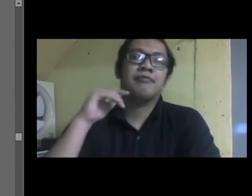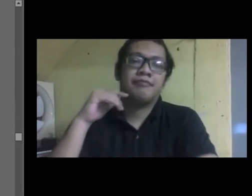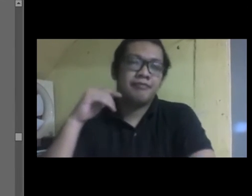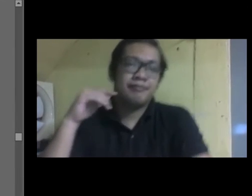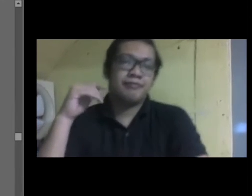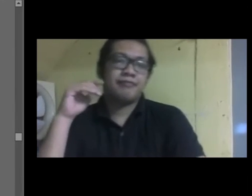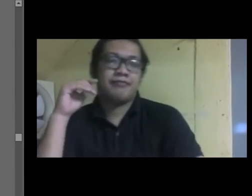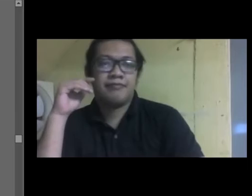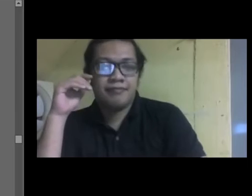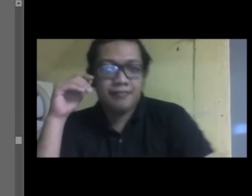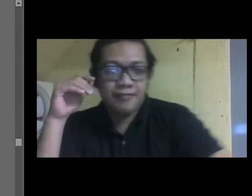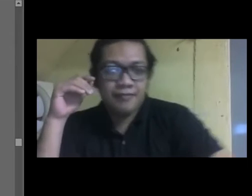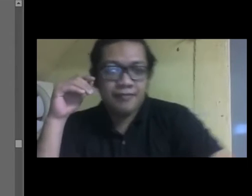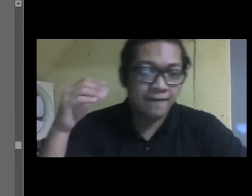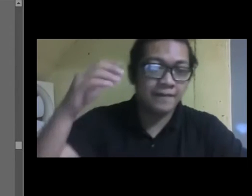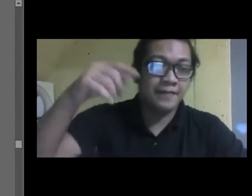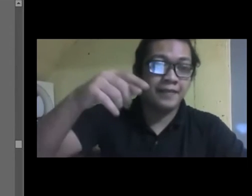Okay, go down.